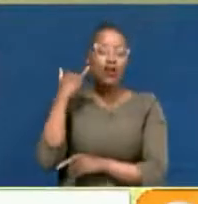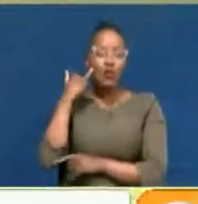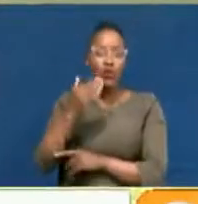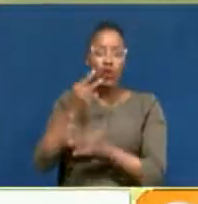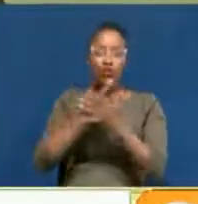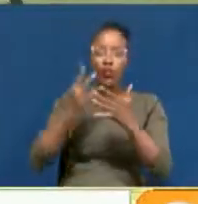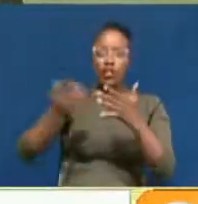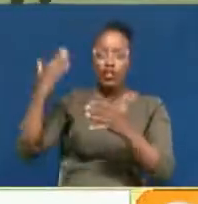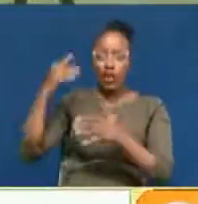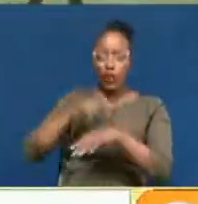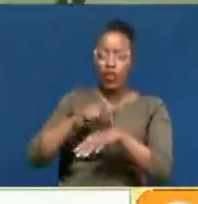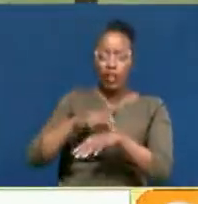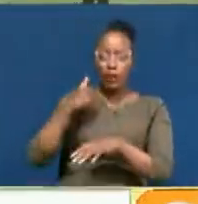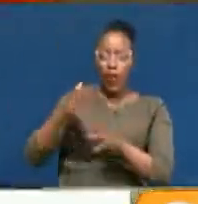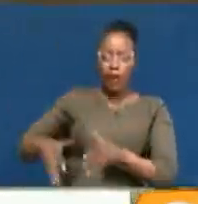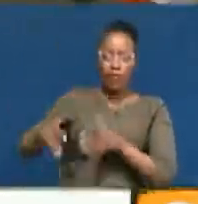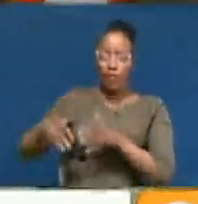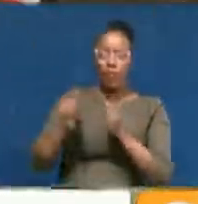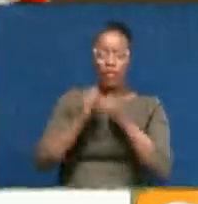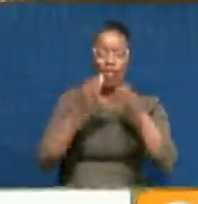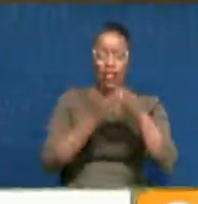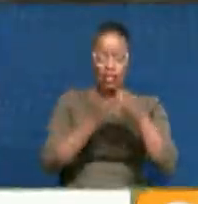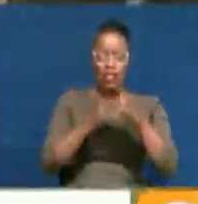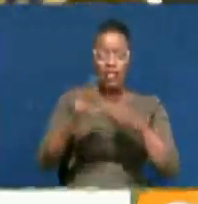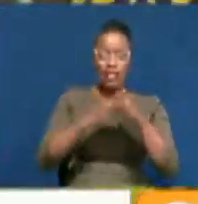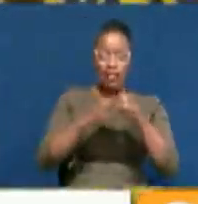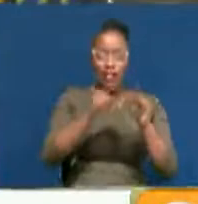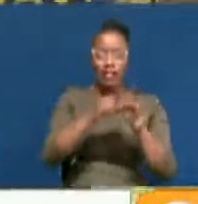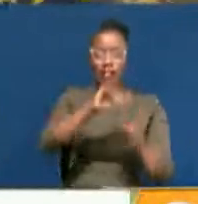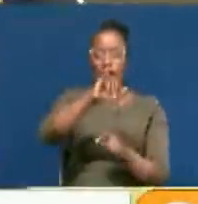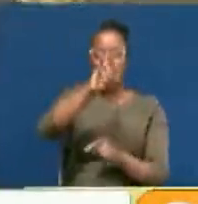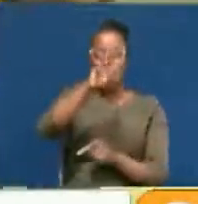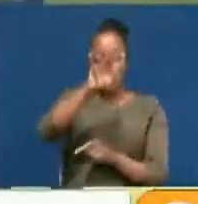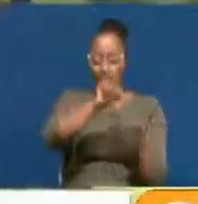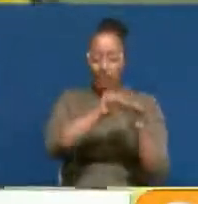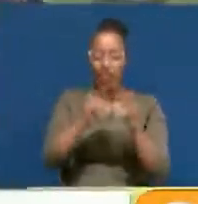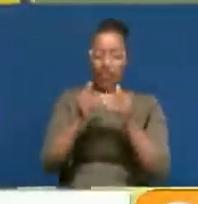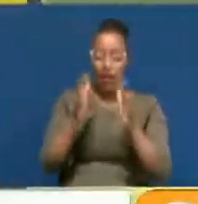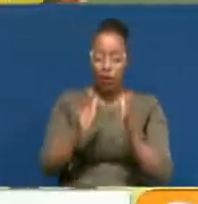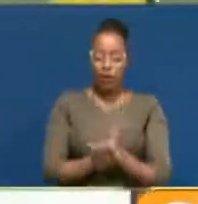2 weeks ago, while Racket went down 98-7 to Impala Saracens in their opener.